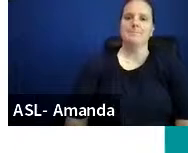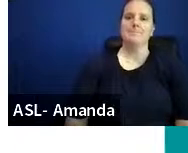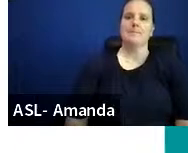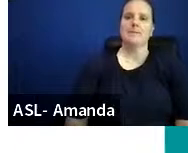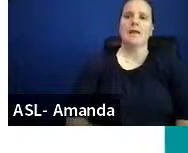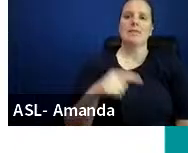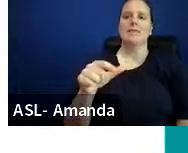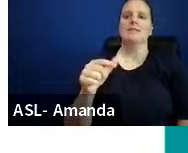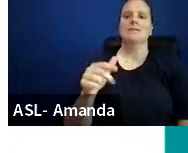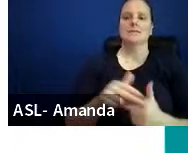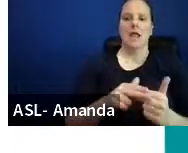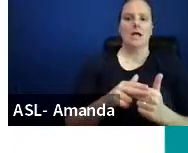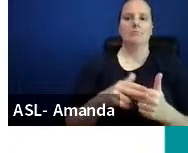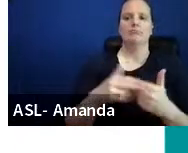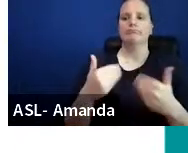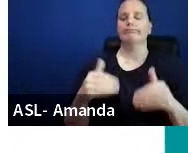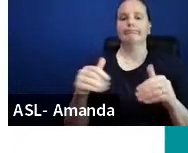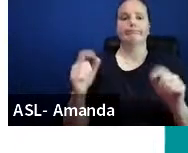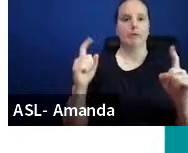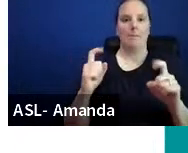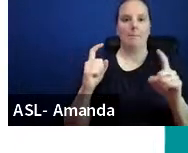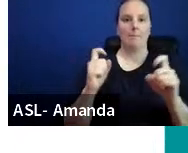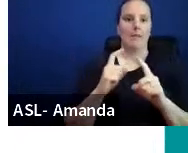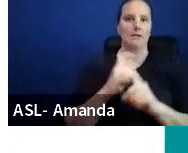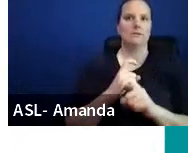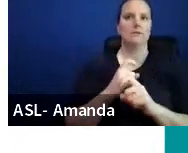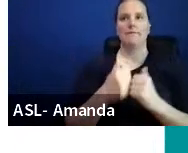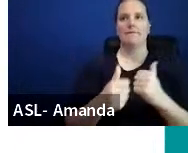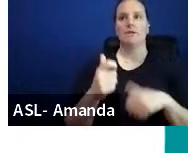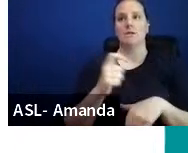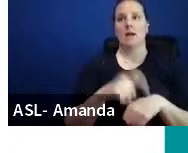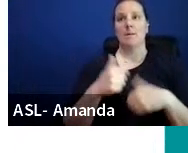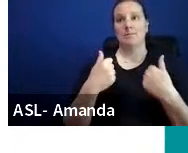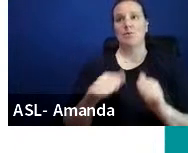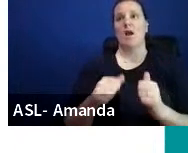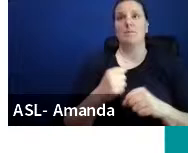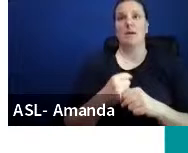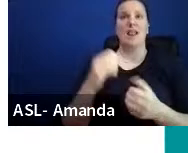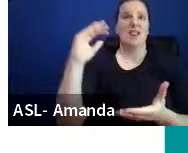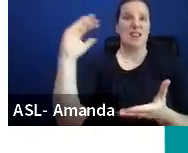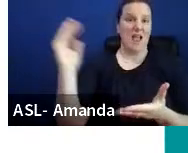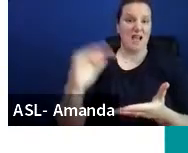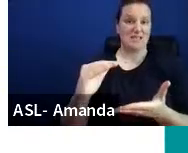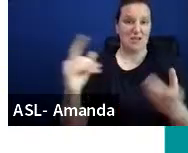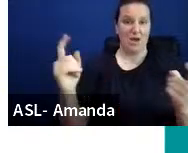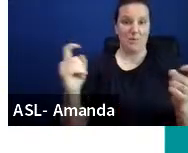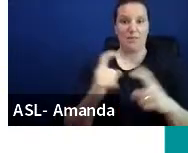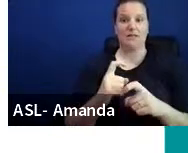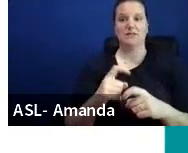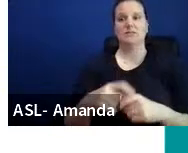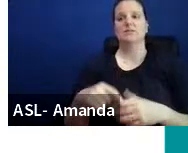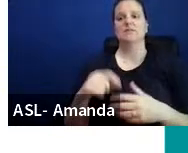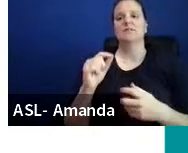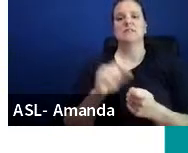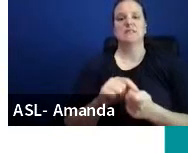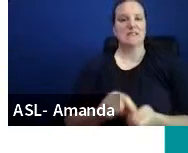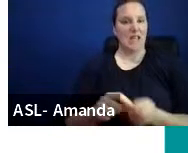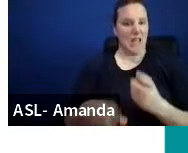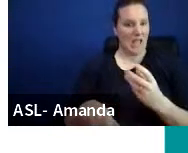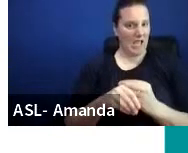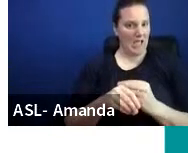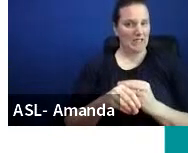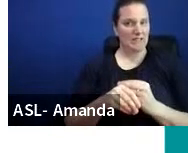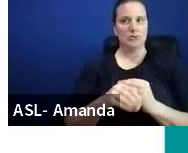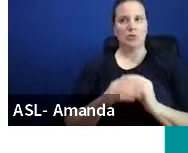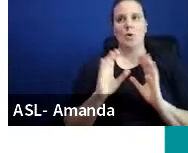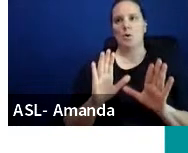one is far too complicated. And every time I try to make it less complicated, detail gets added back in. So I will